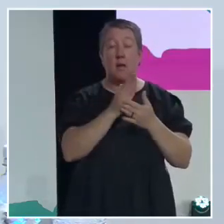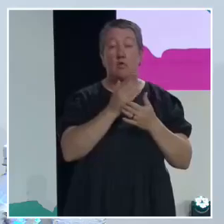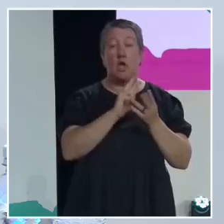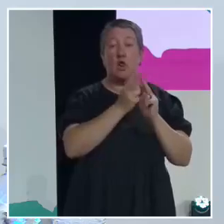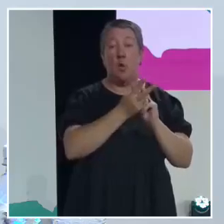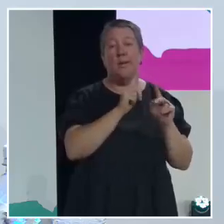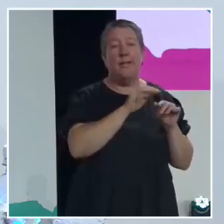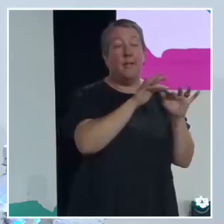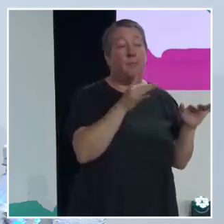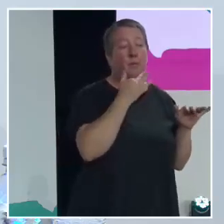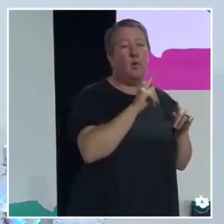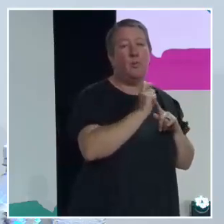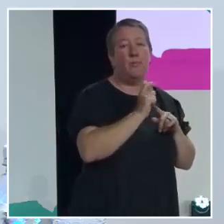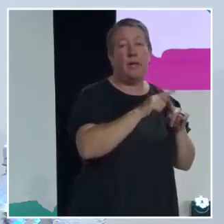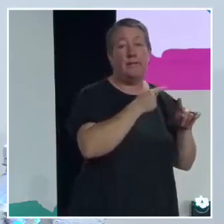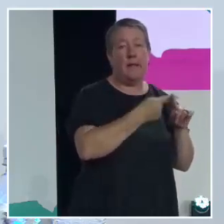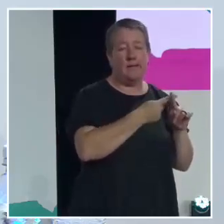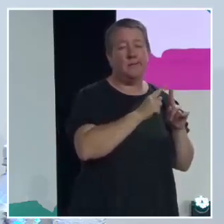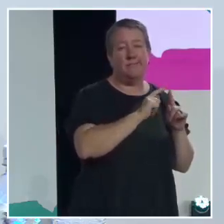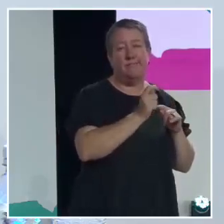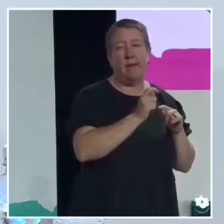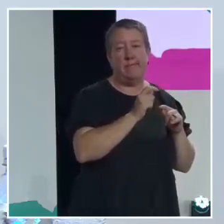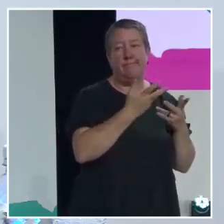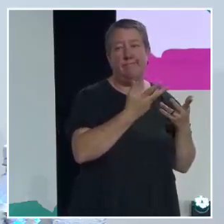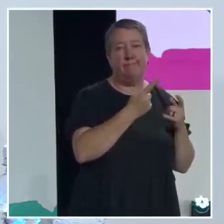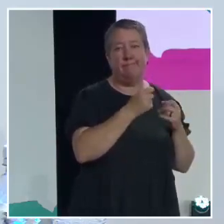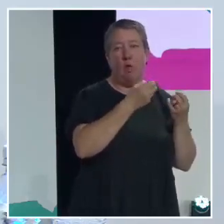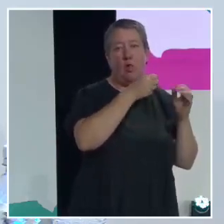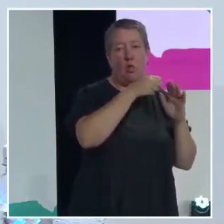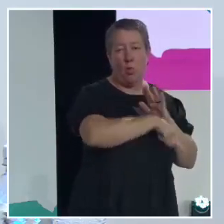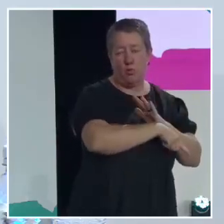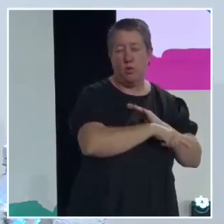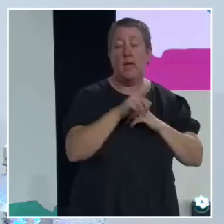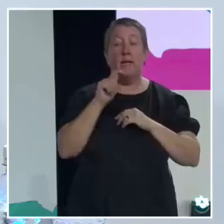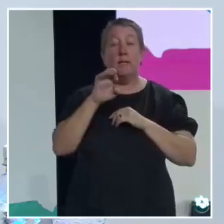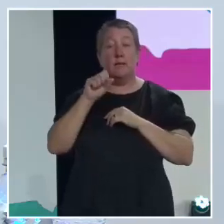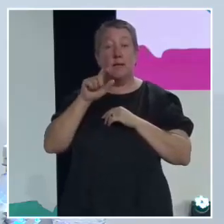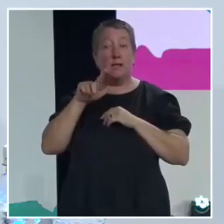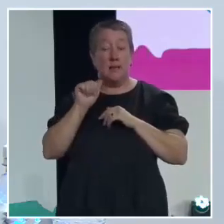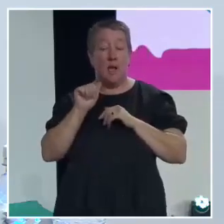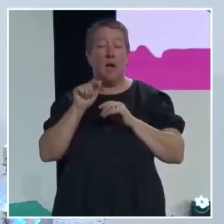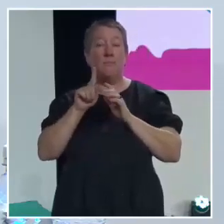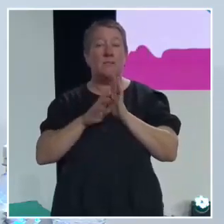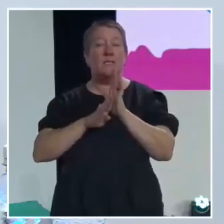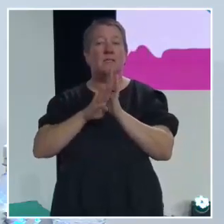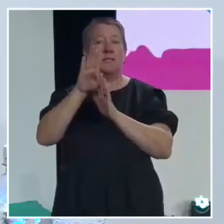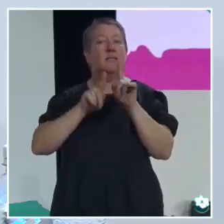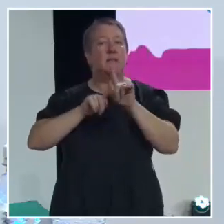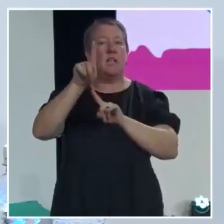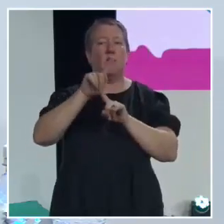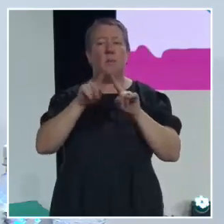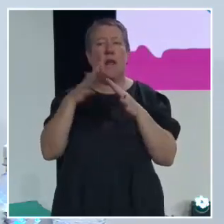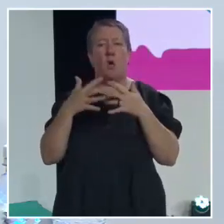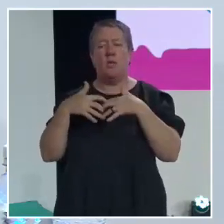it. Tesla was successful and the profits went private. And not only, how it was set up made no sense. So the